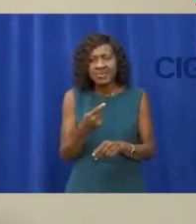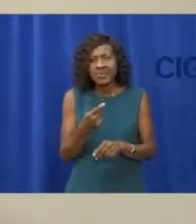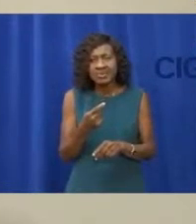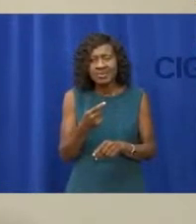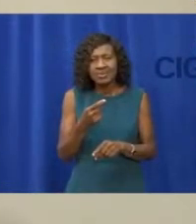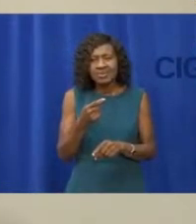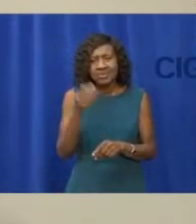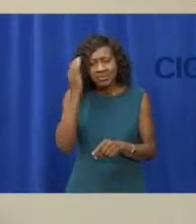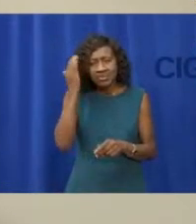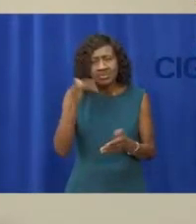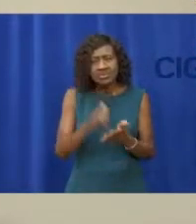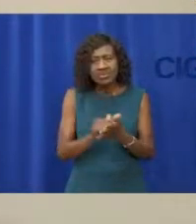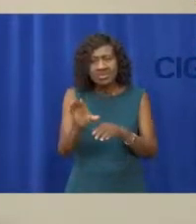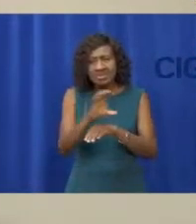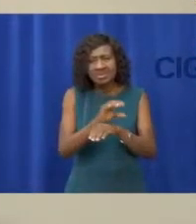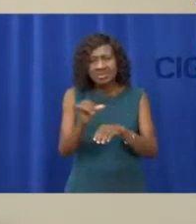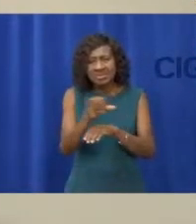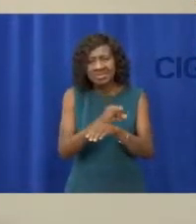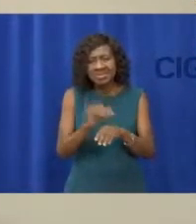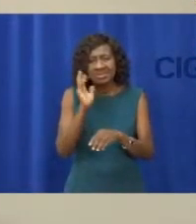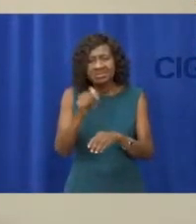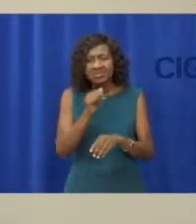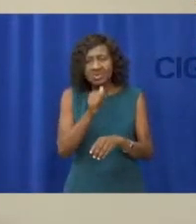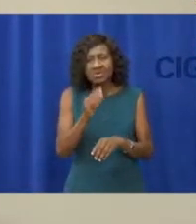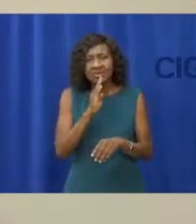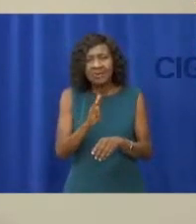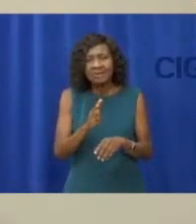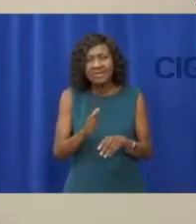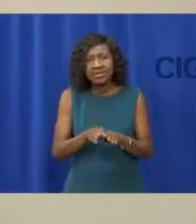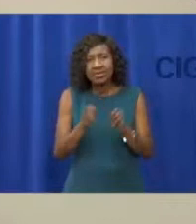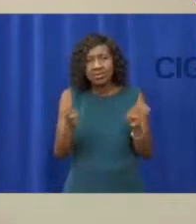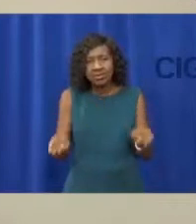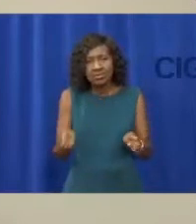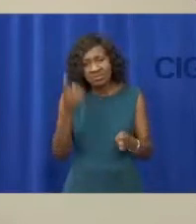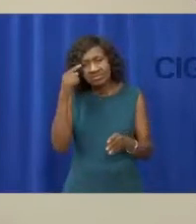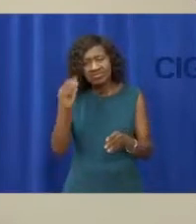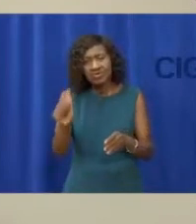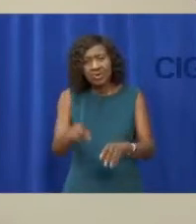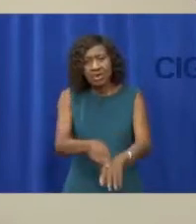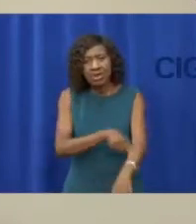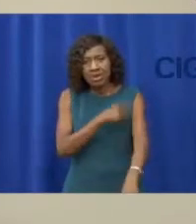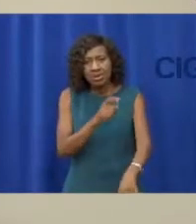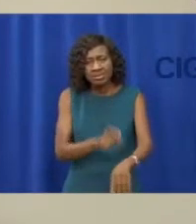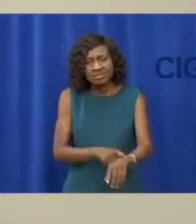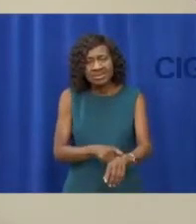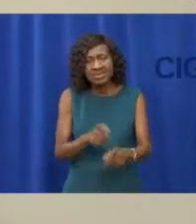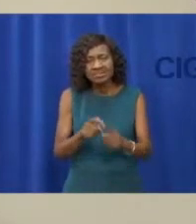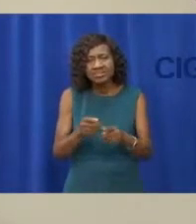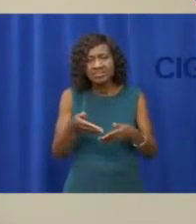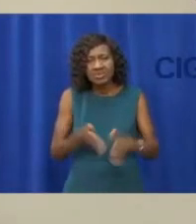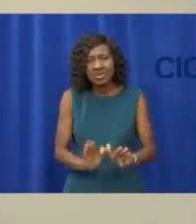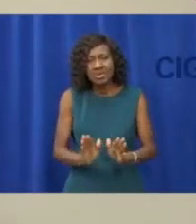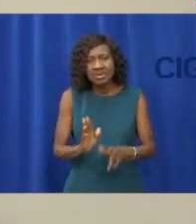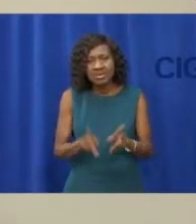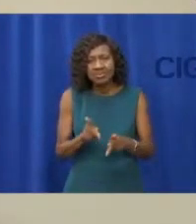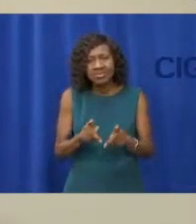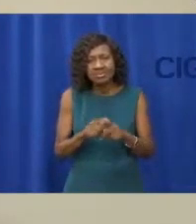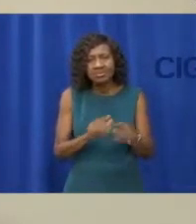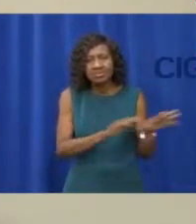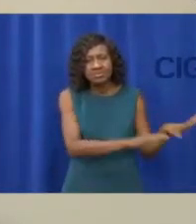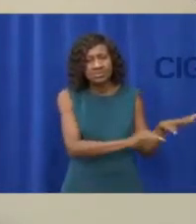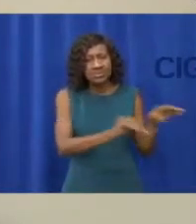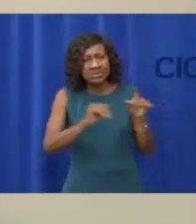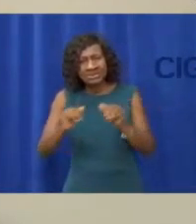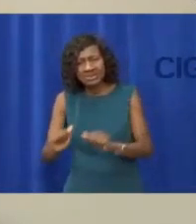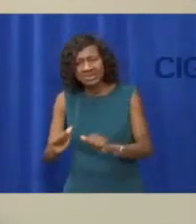reopen anytime soon for business, particularly in the tourism trade, to allow people to leave